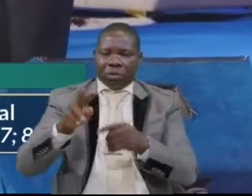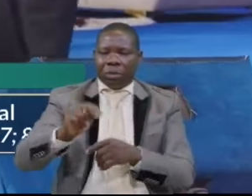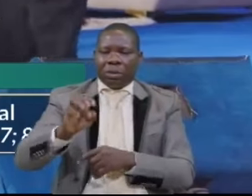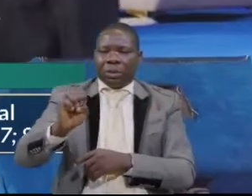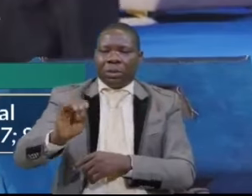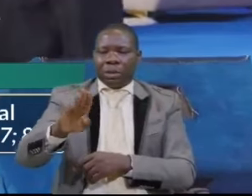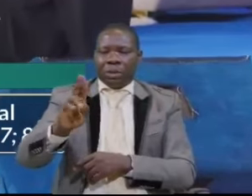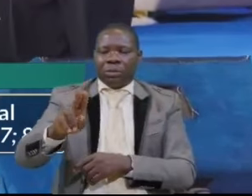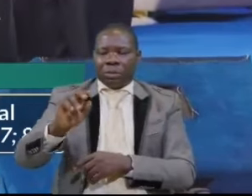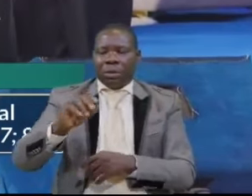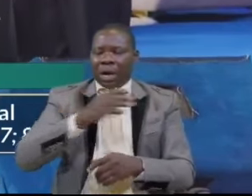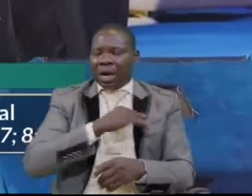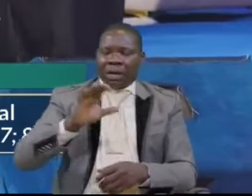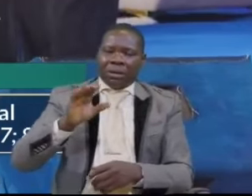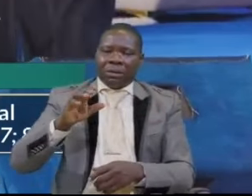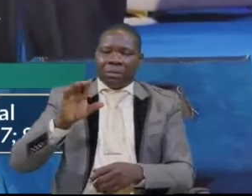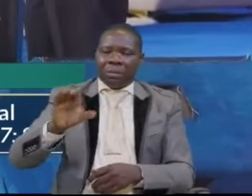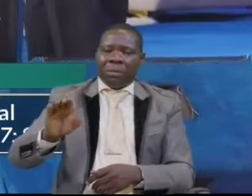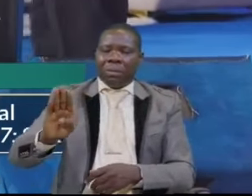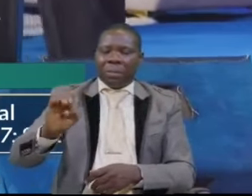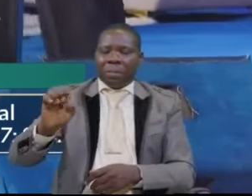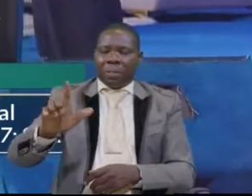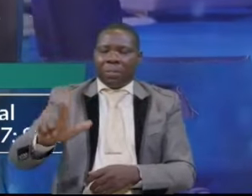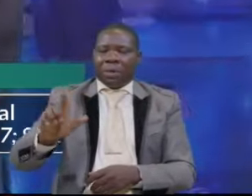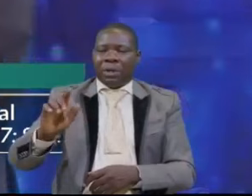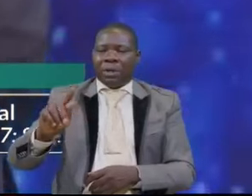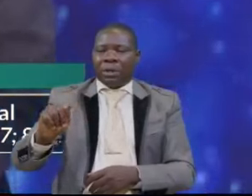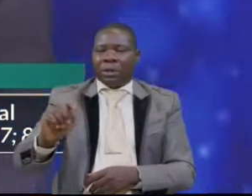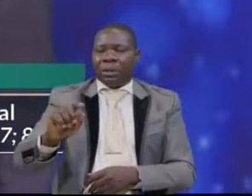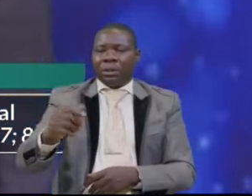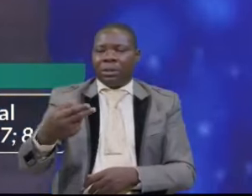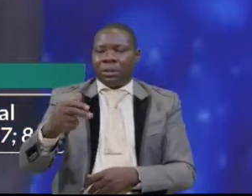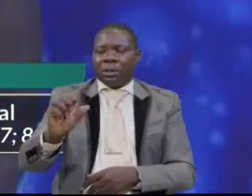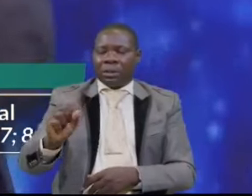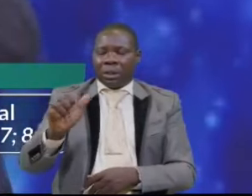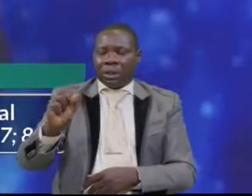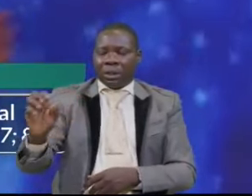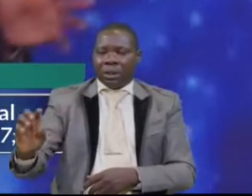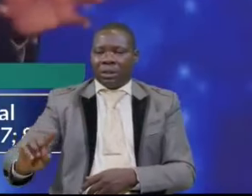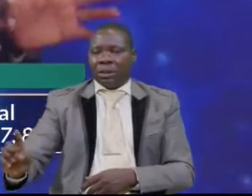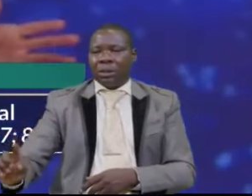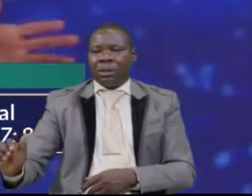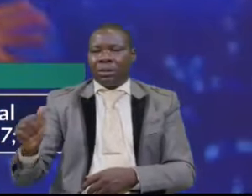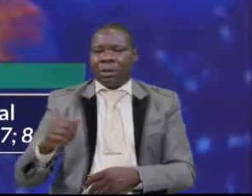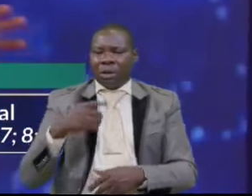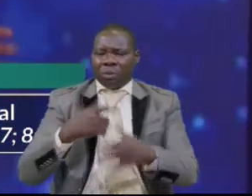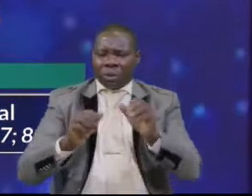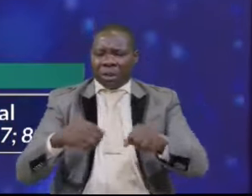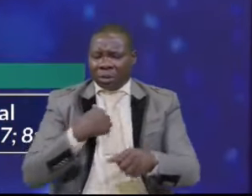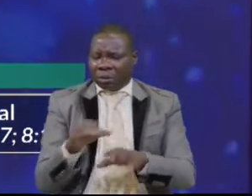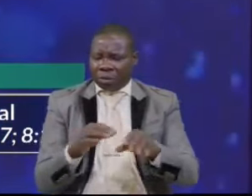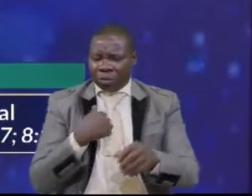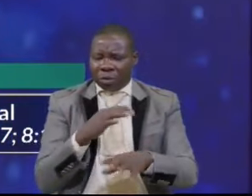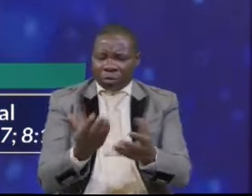Belshazzar, and now they said, this man, what are we going to want to get rid of him? And you're not going to find that